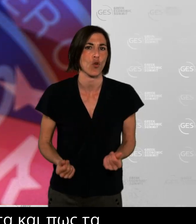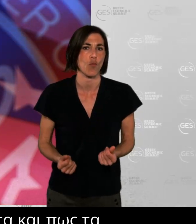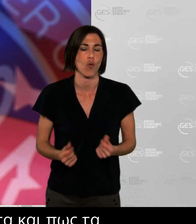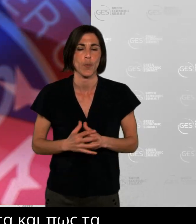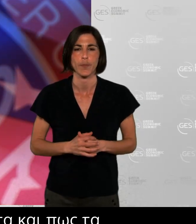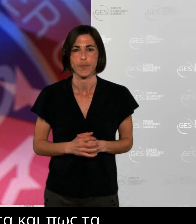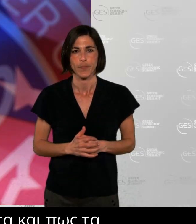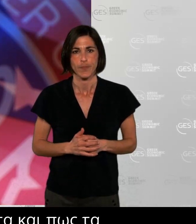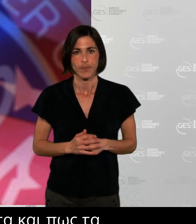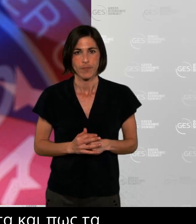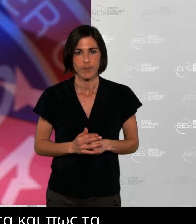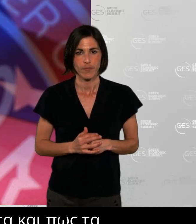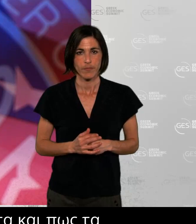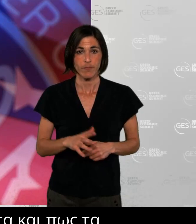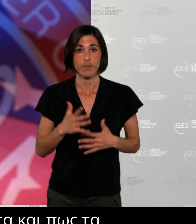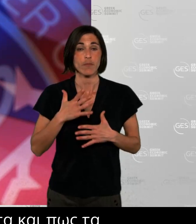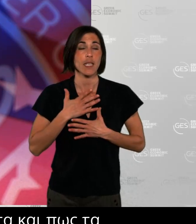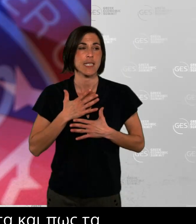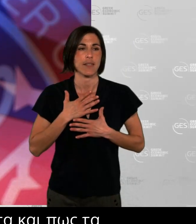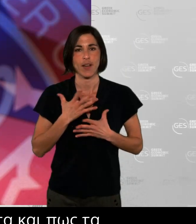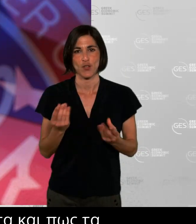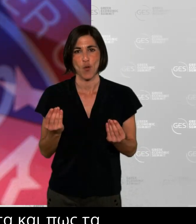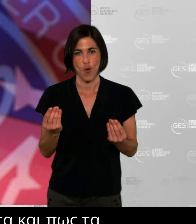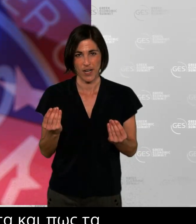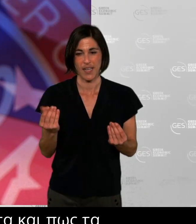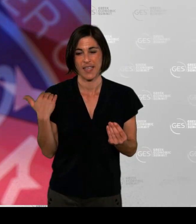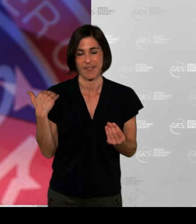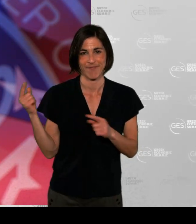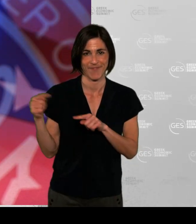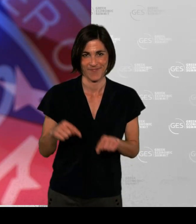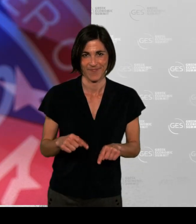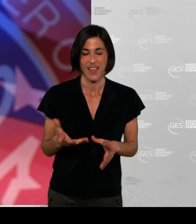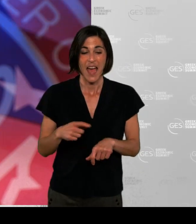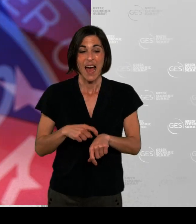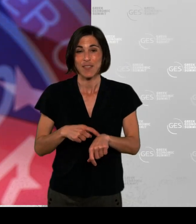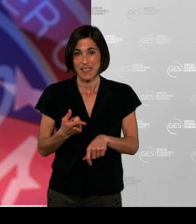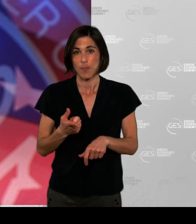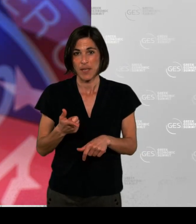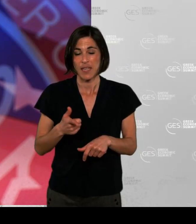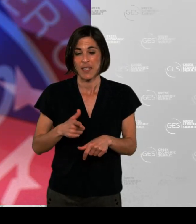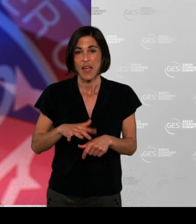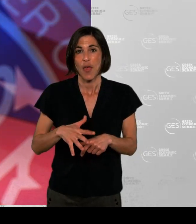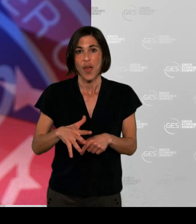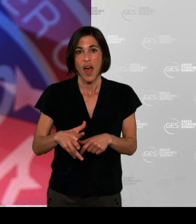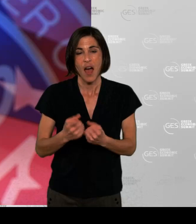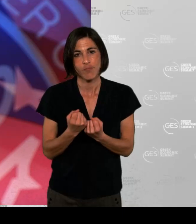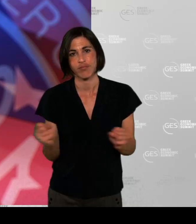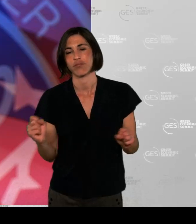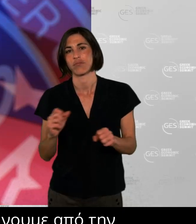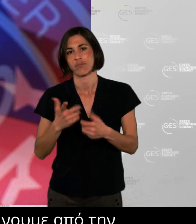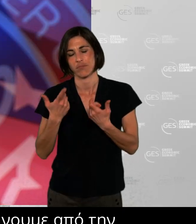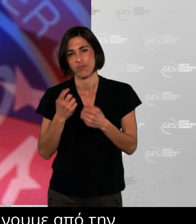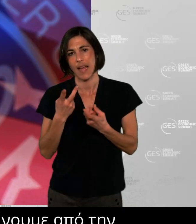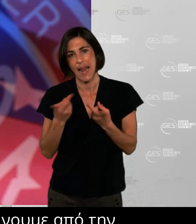I think especially coming out of the COVID pandemic, we do need to be rethinking both the content and the